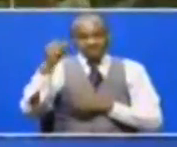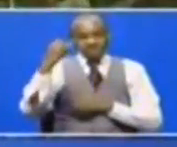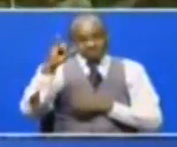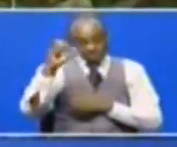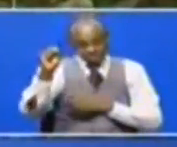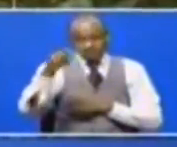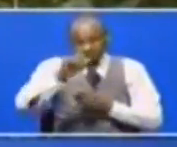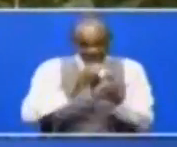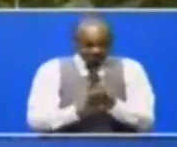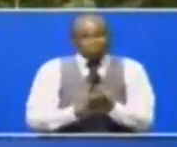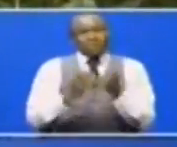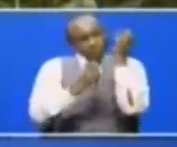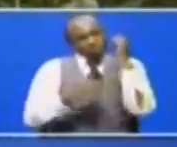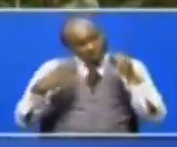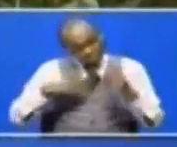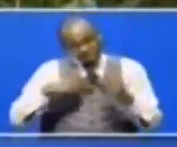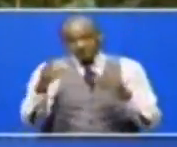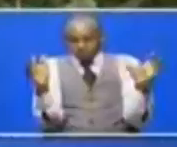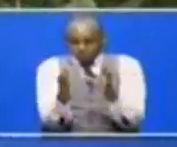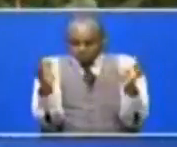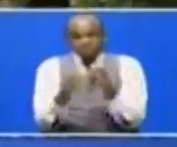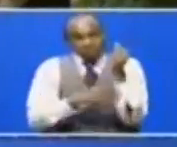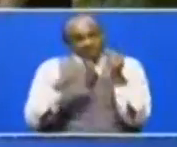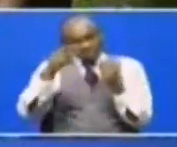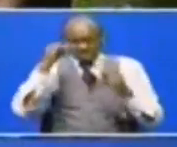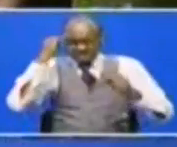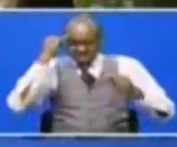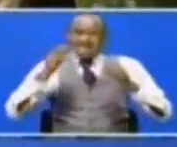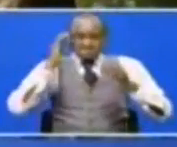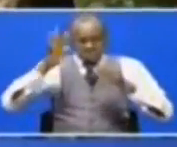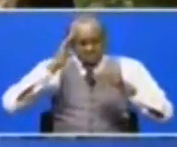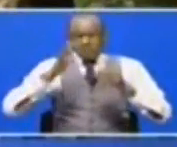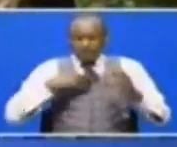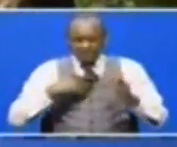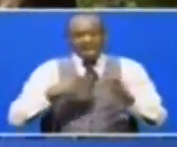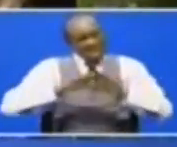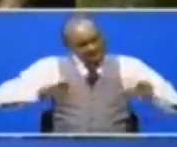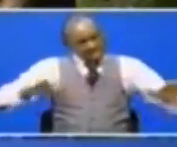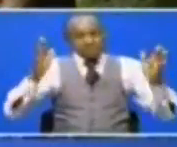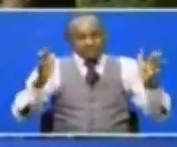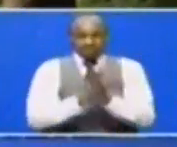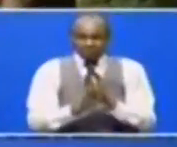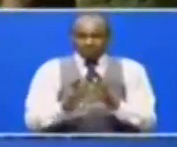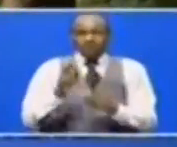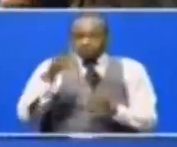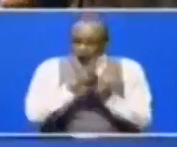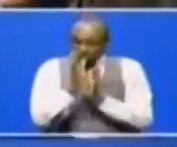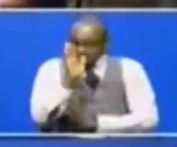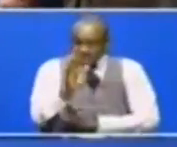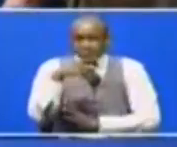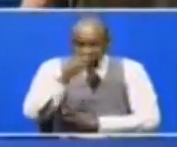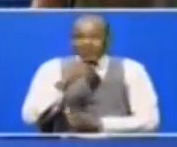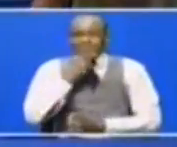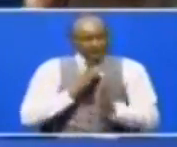thousands of peasant farmers, share with me how he had to become creative with his little piece of land. His story is that of a